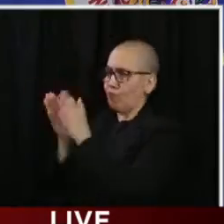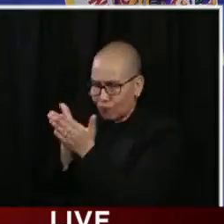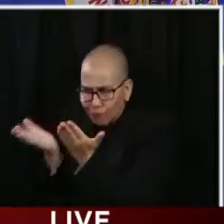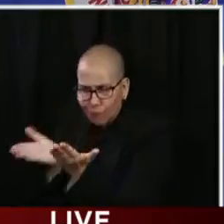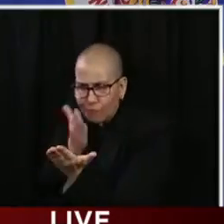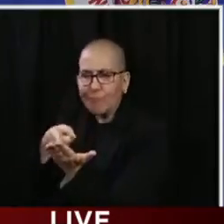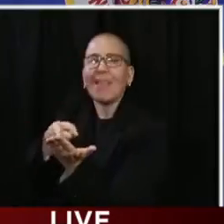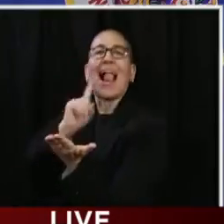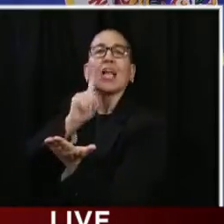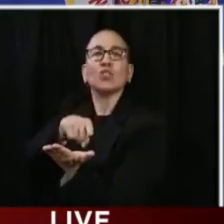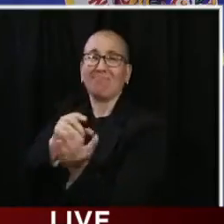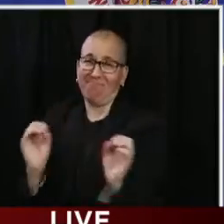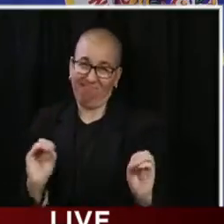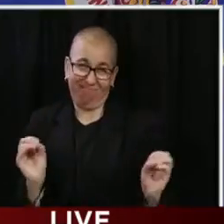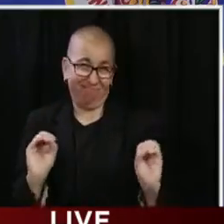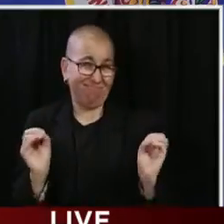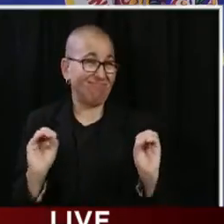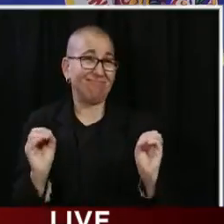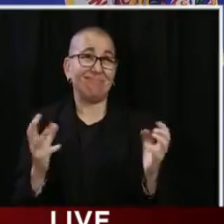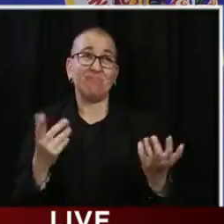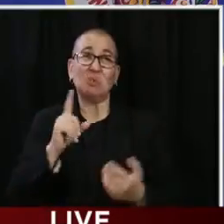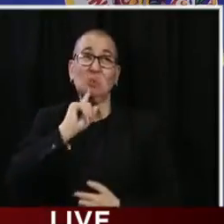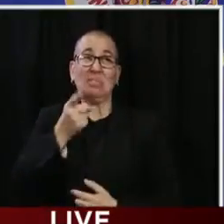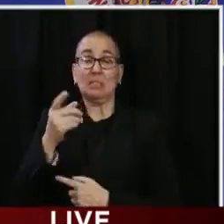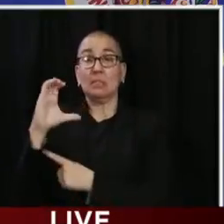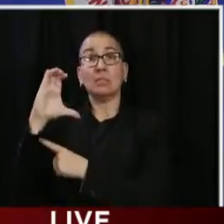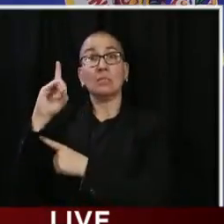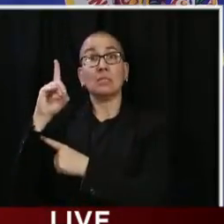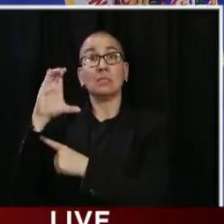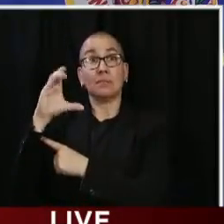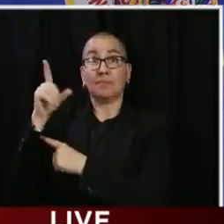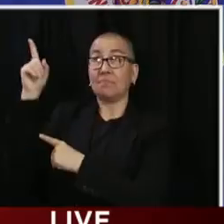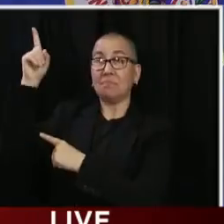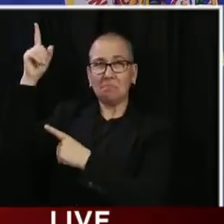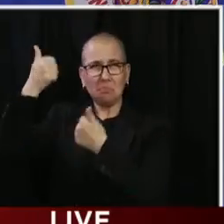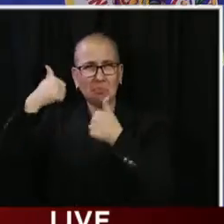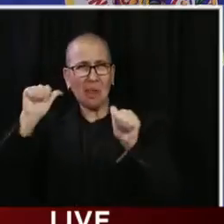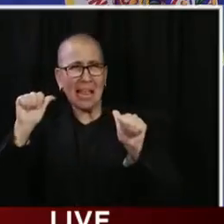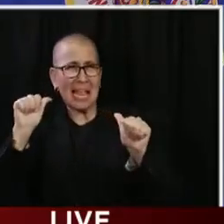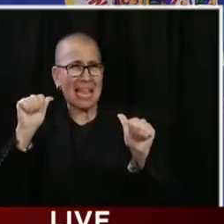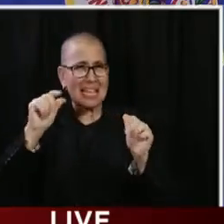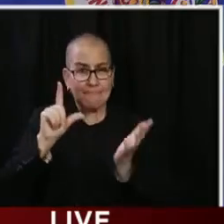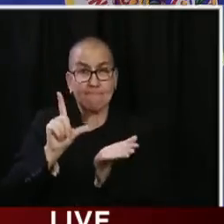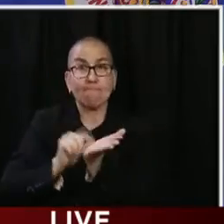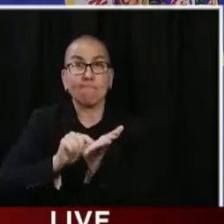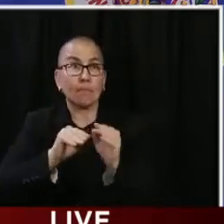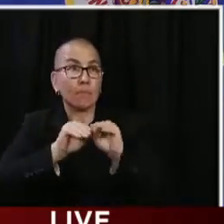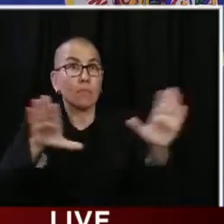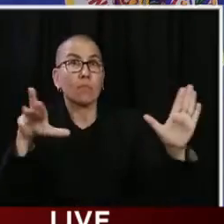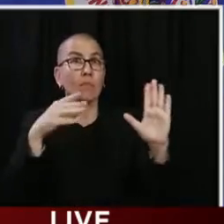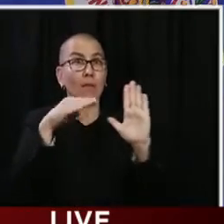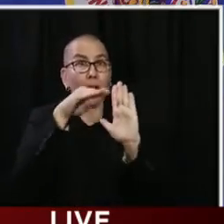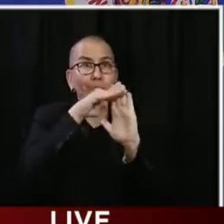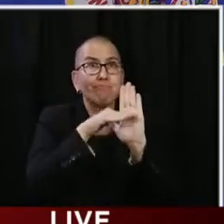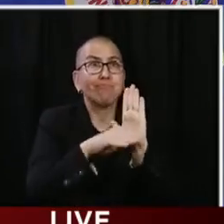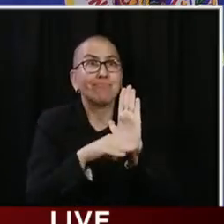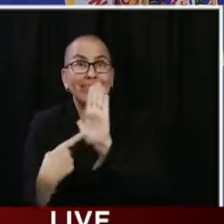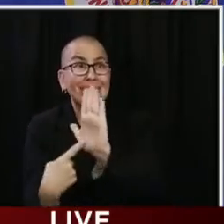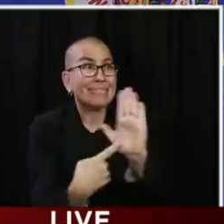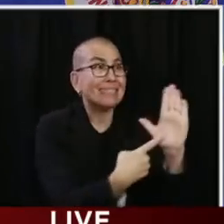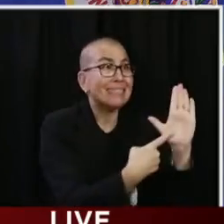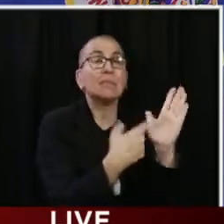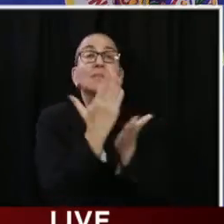is when the first one came out, there's really no states meeting those, and then we're told not to. There's been a lot of shifts and starts.